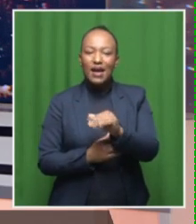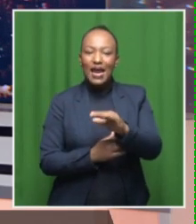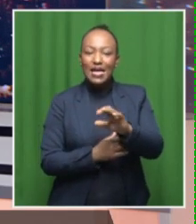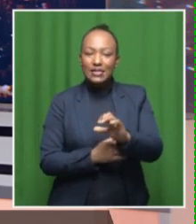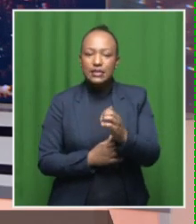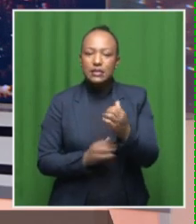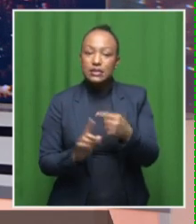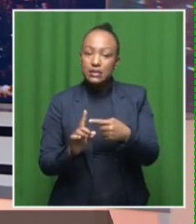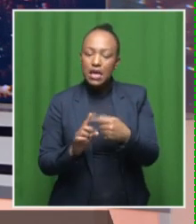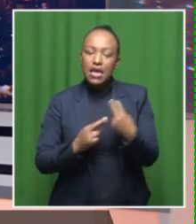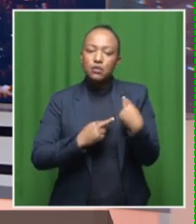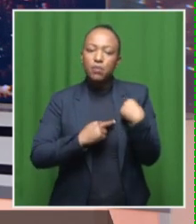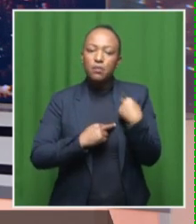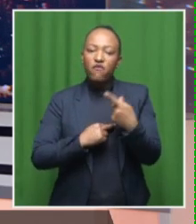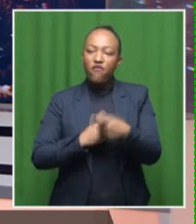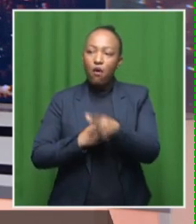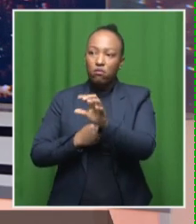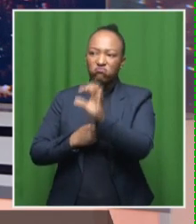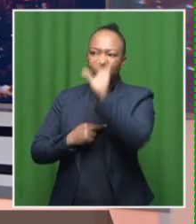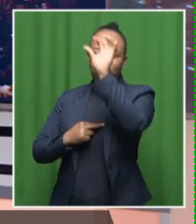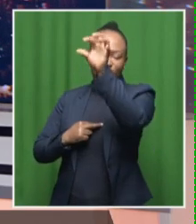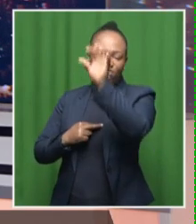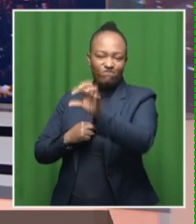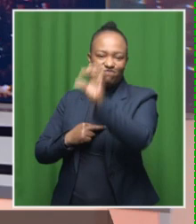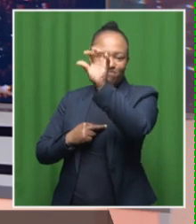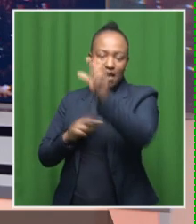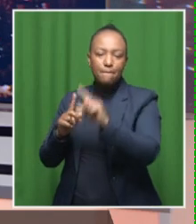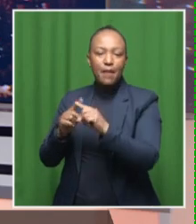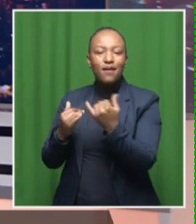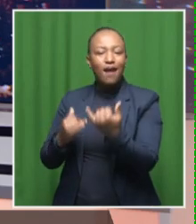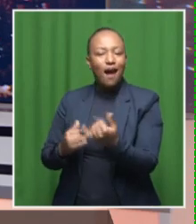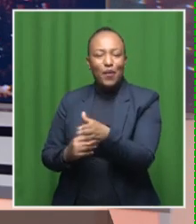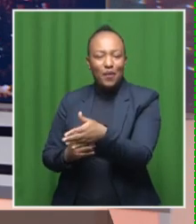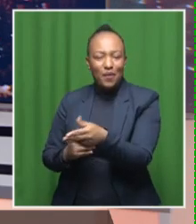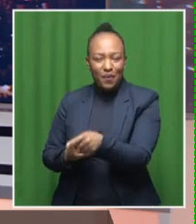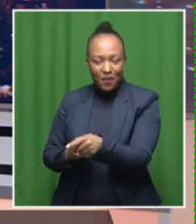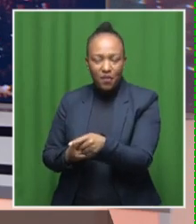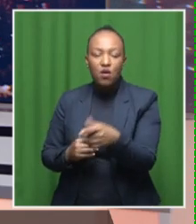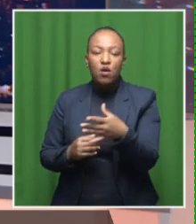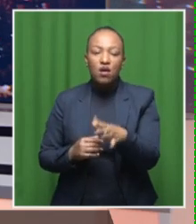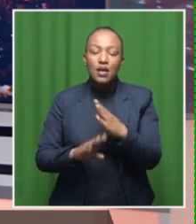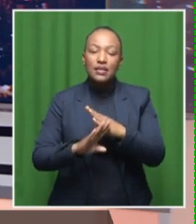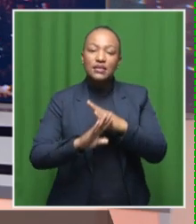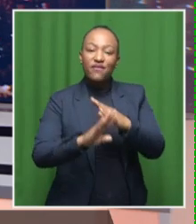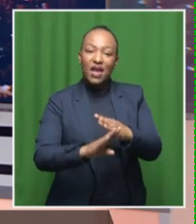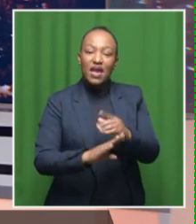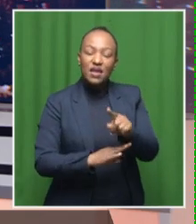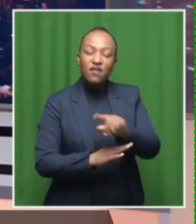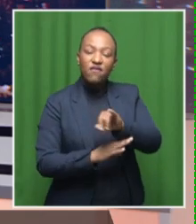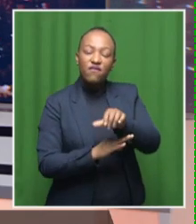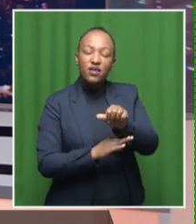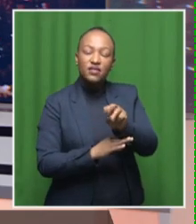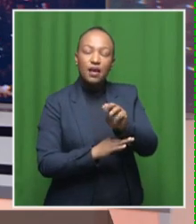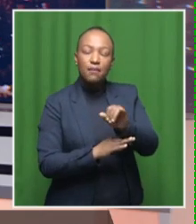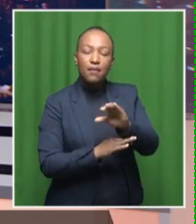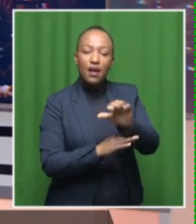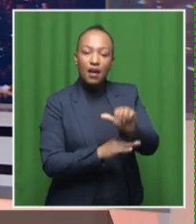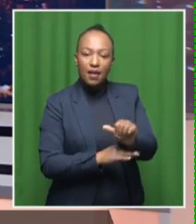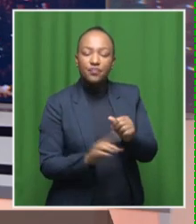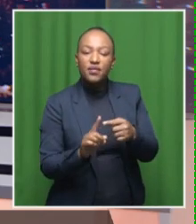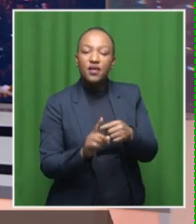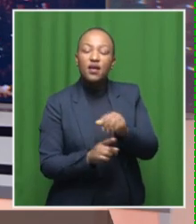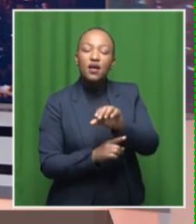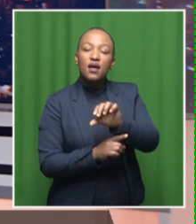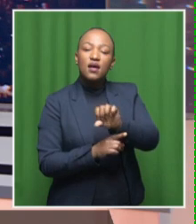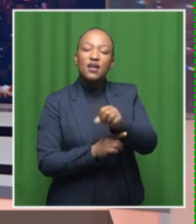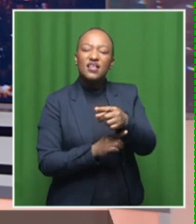shooters. And when we look at that defense in terms of this Jamaican side, I mean, we've seen a Shamira having an outstanding tournament. How do you see that